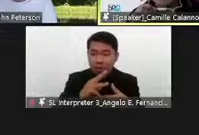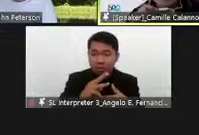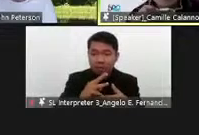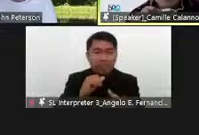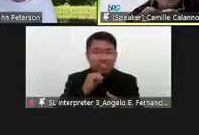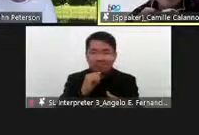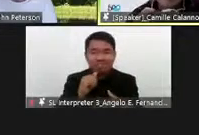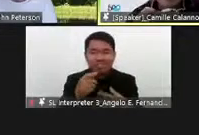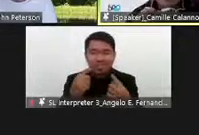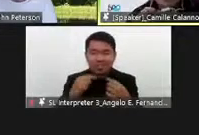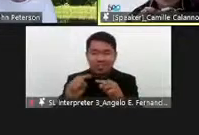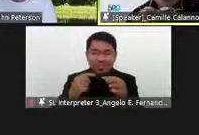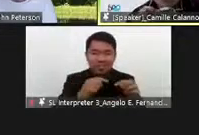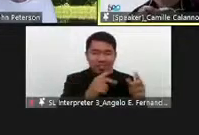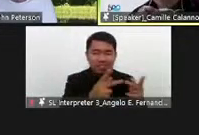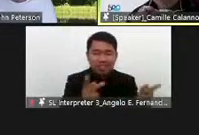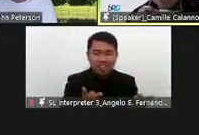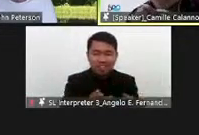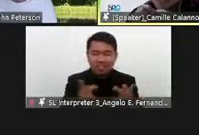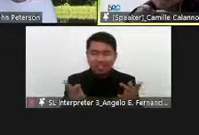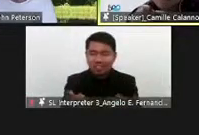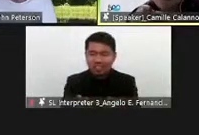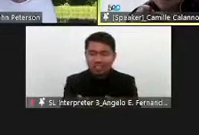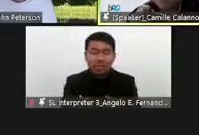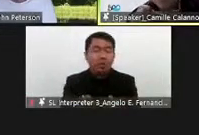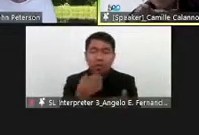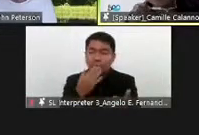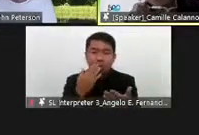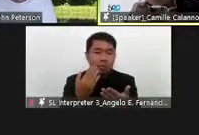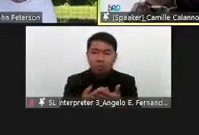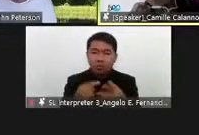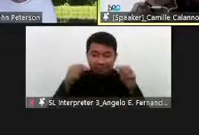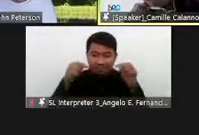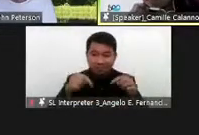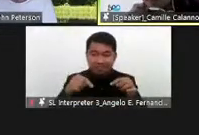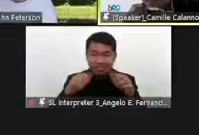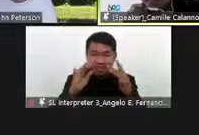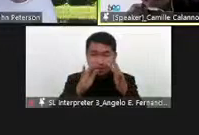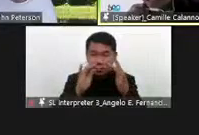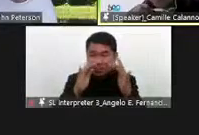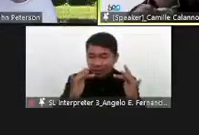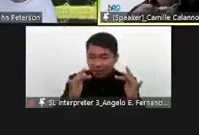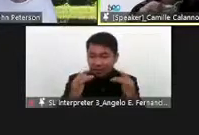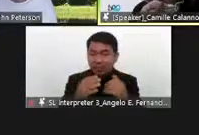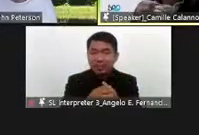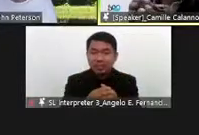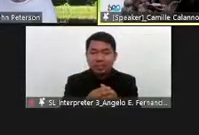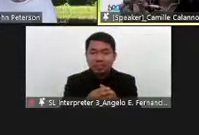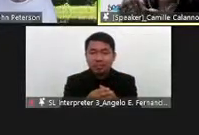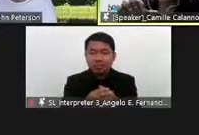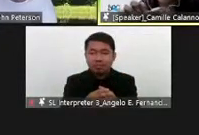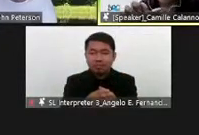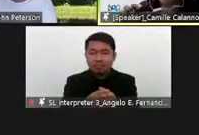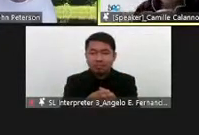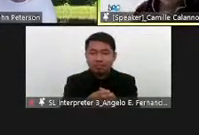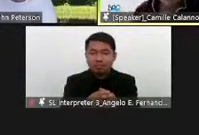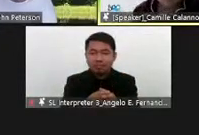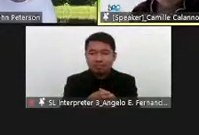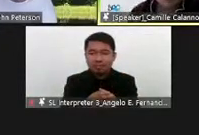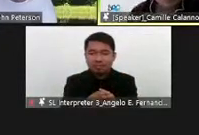know. So that's one good thing about doing this online. And we, it's actually